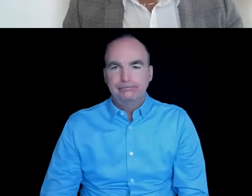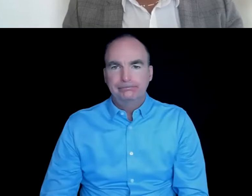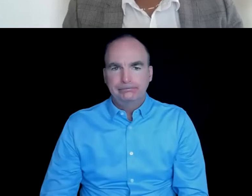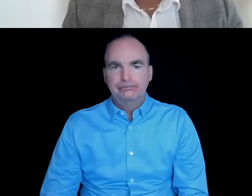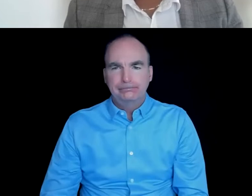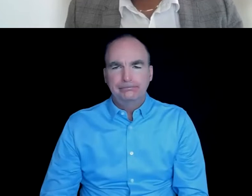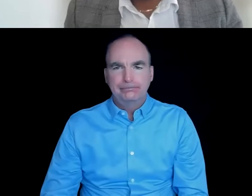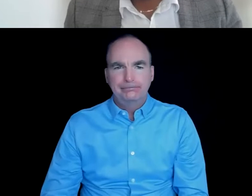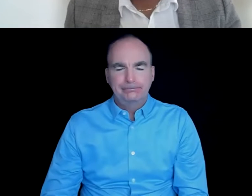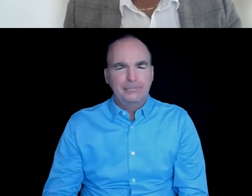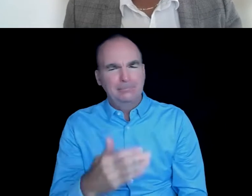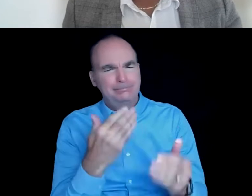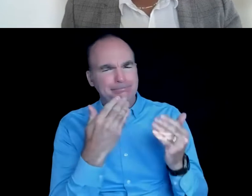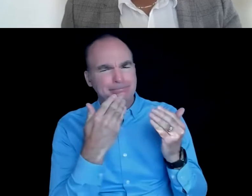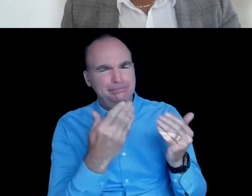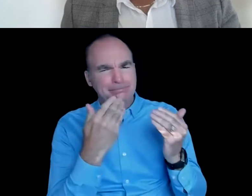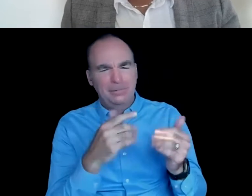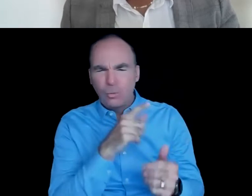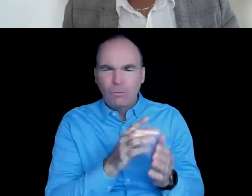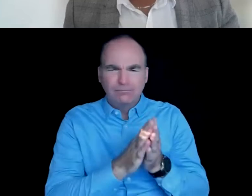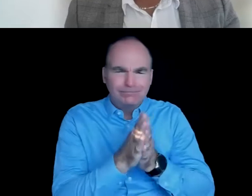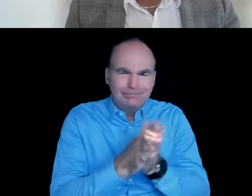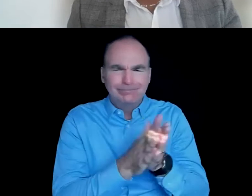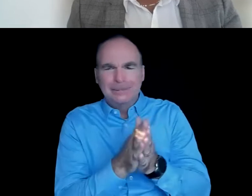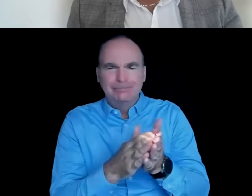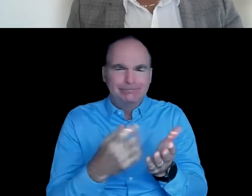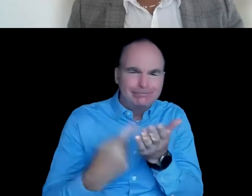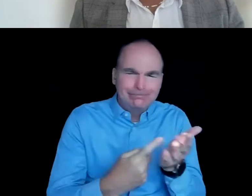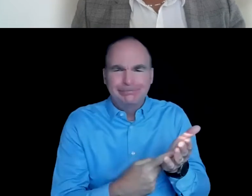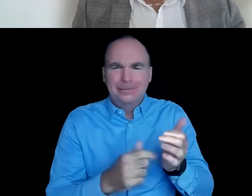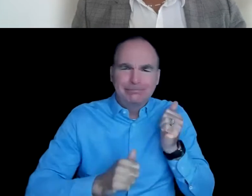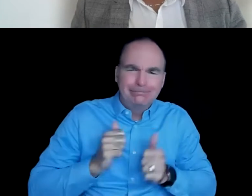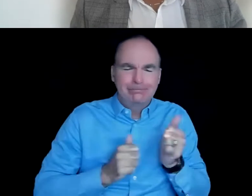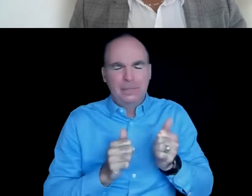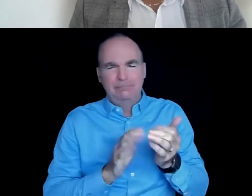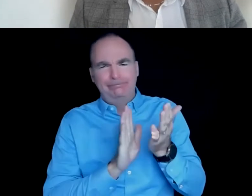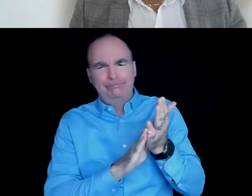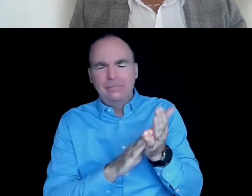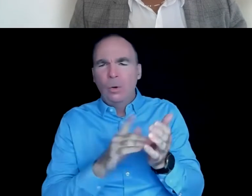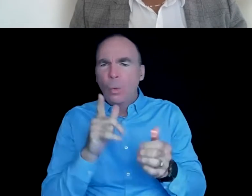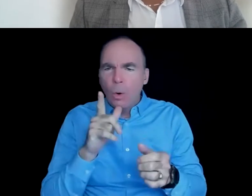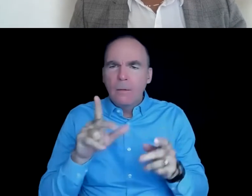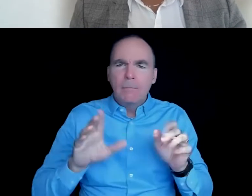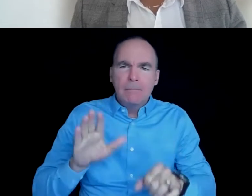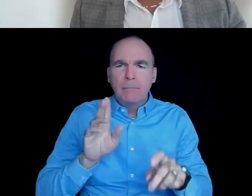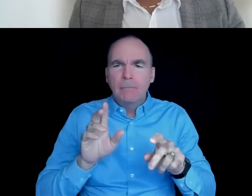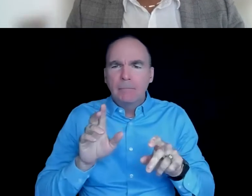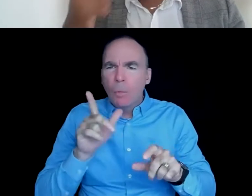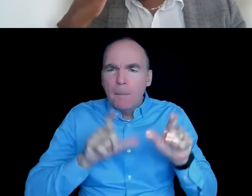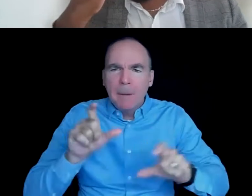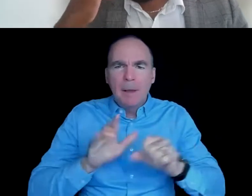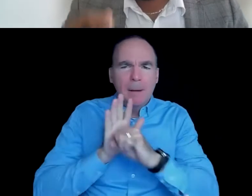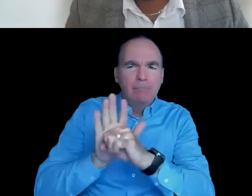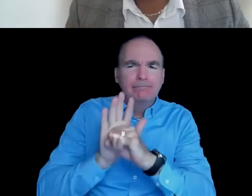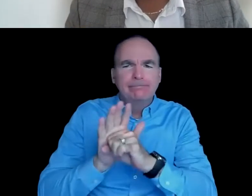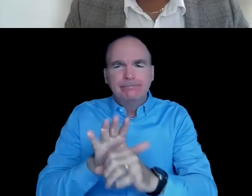Thank you so much for that. I really love your energy, and again, kudos in being an advocate for young people. Like being involved in youth development, what I've seen